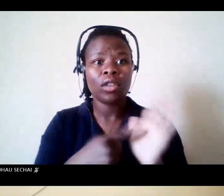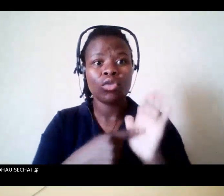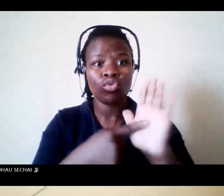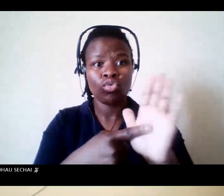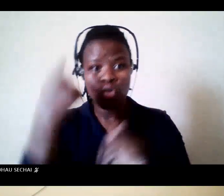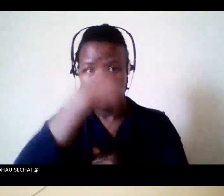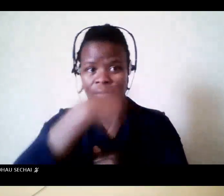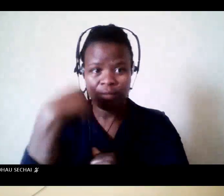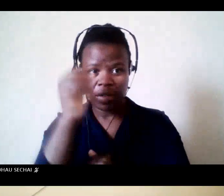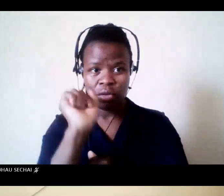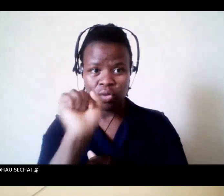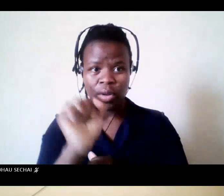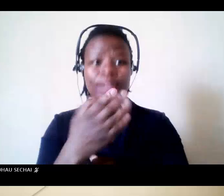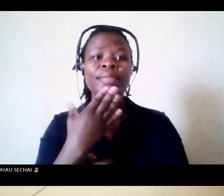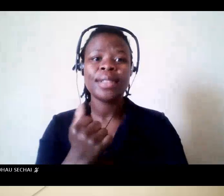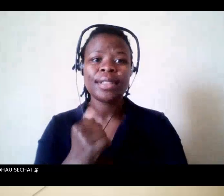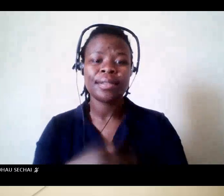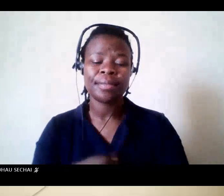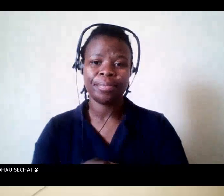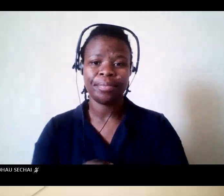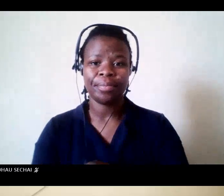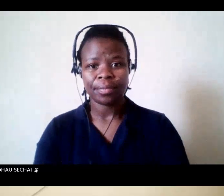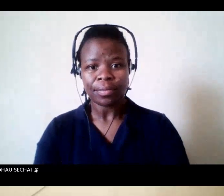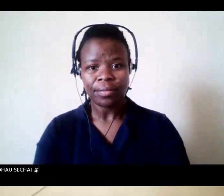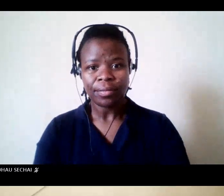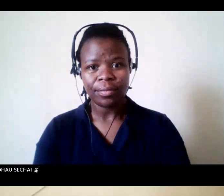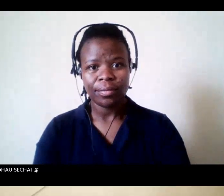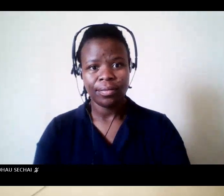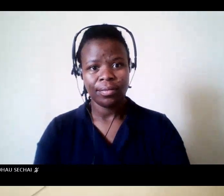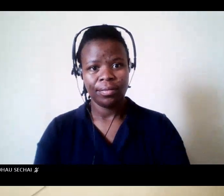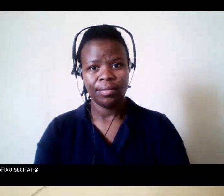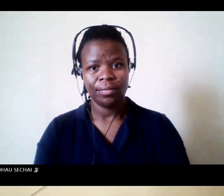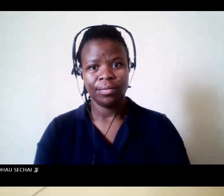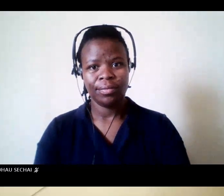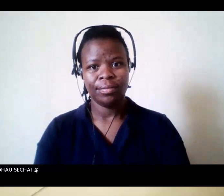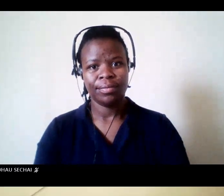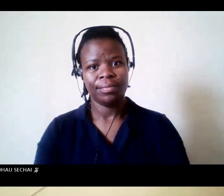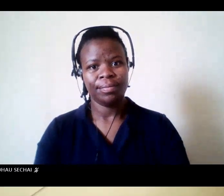and Chantal can see, put a face to the name.